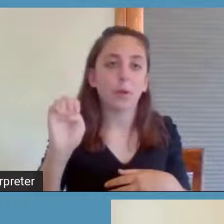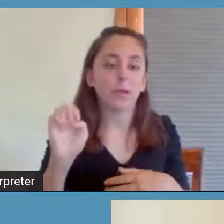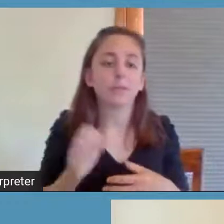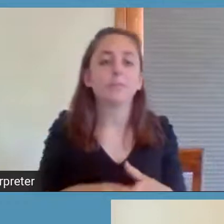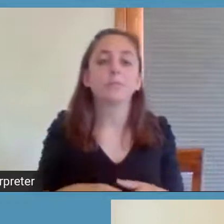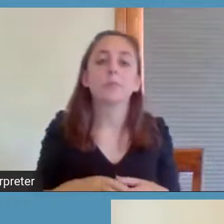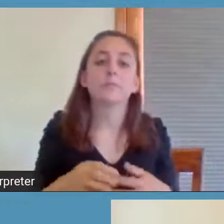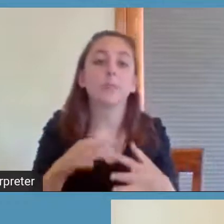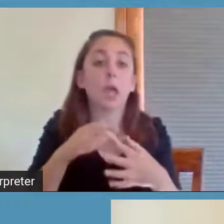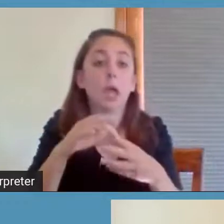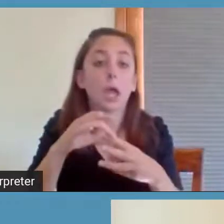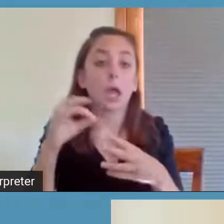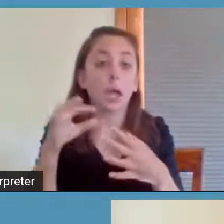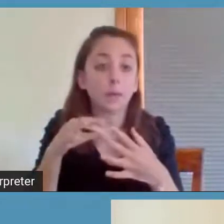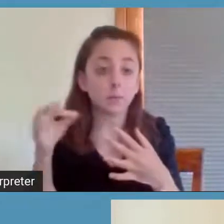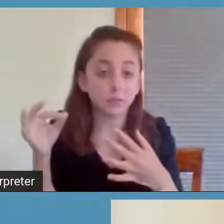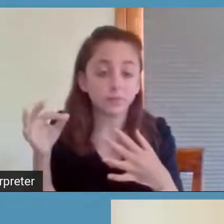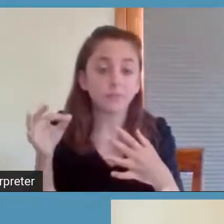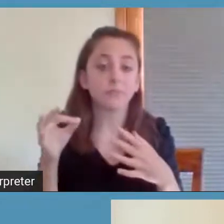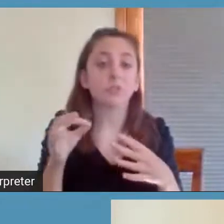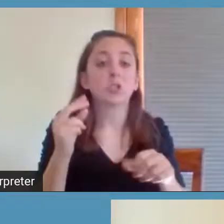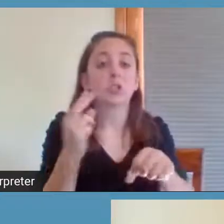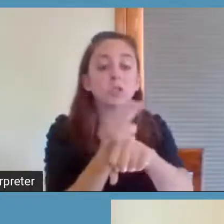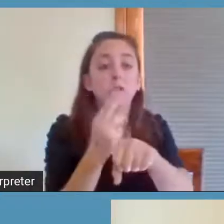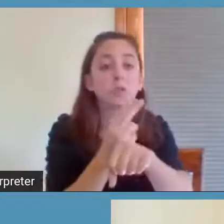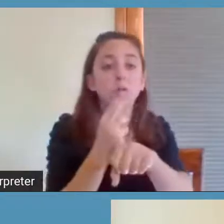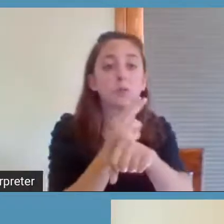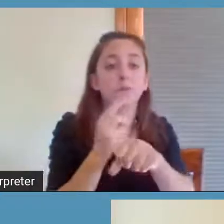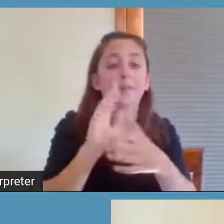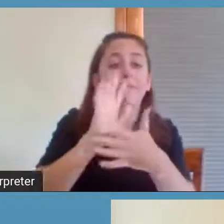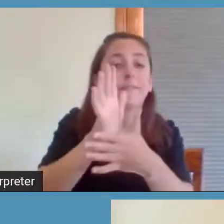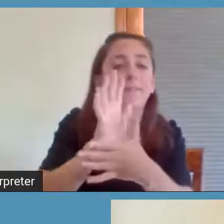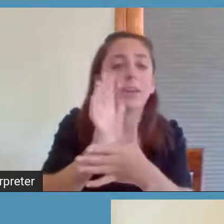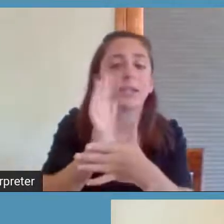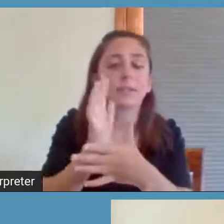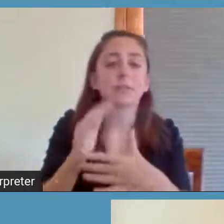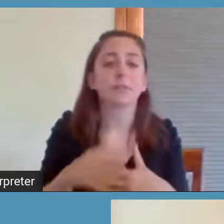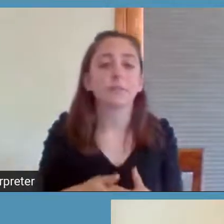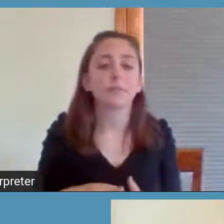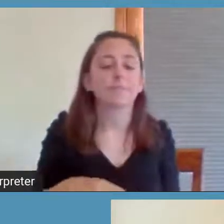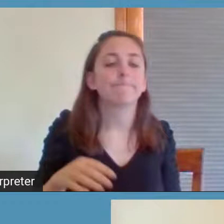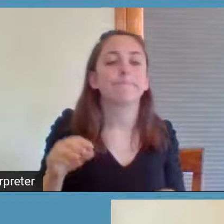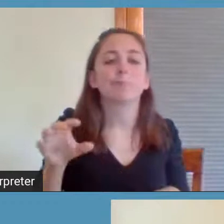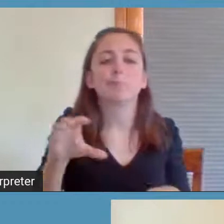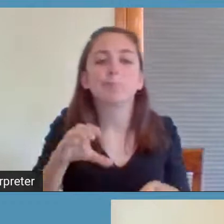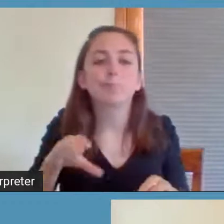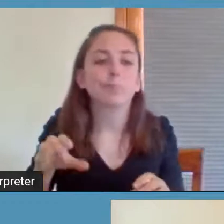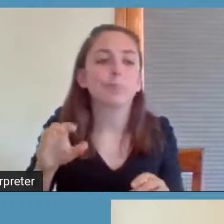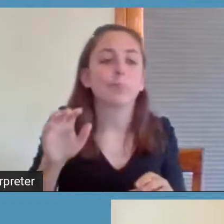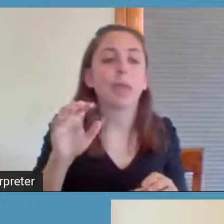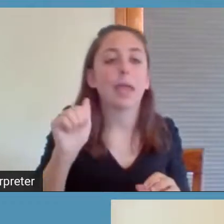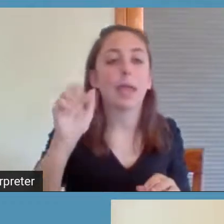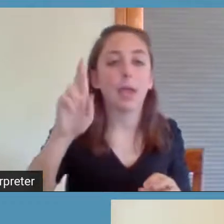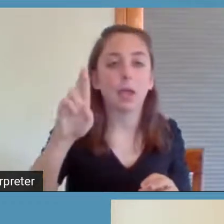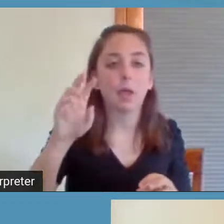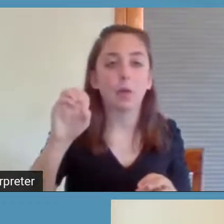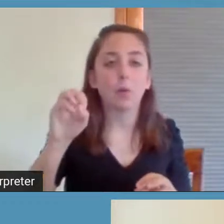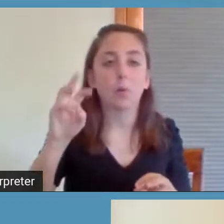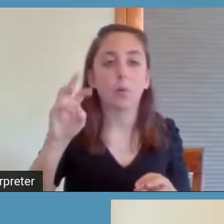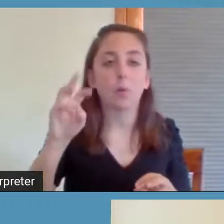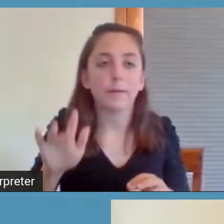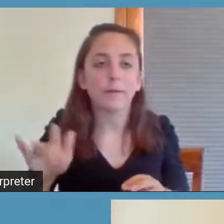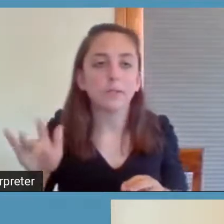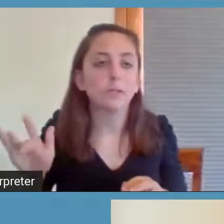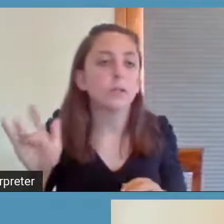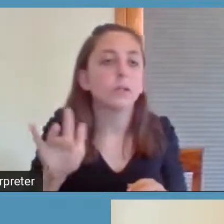that I use, and then I just put it in video mode and just walk through, use my arrow key and navigate through the gallery and then